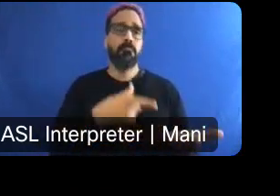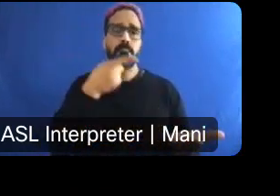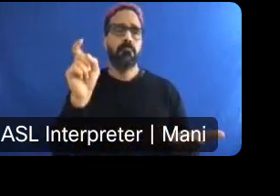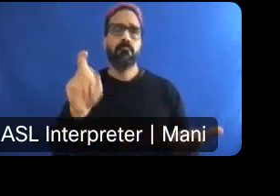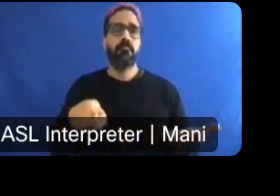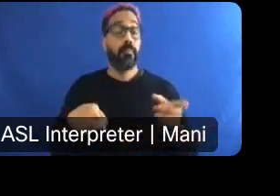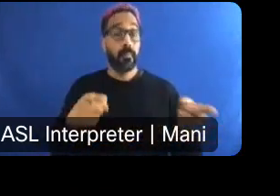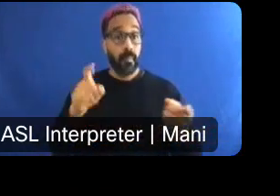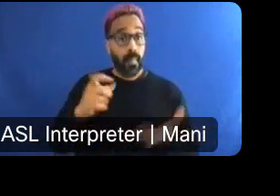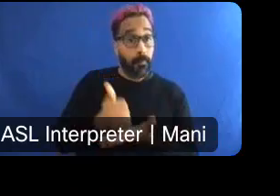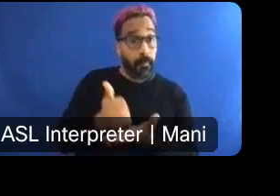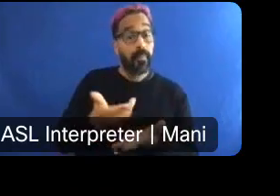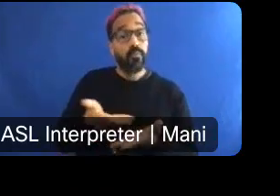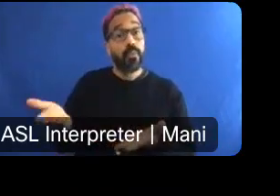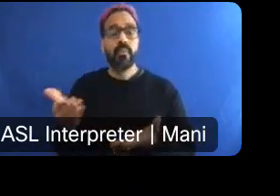resources.